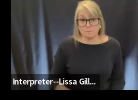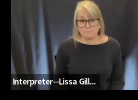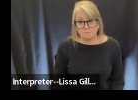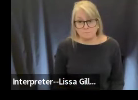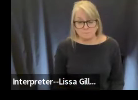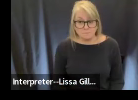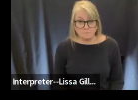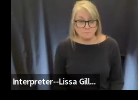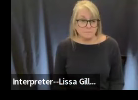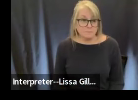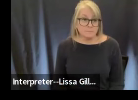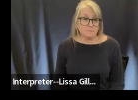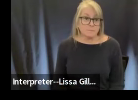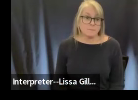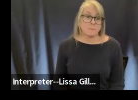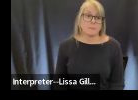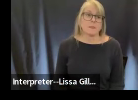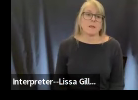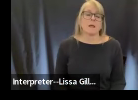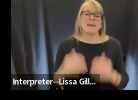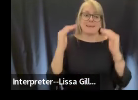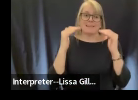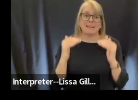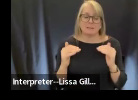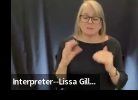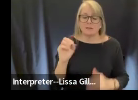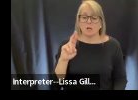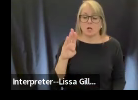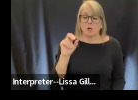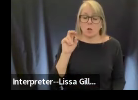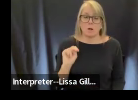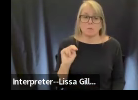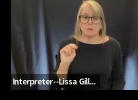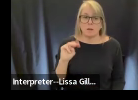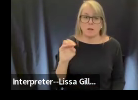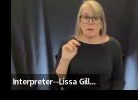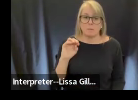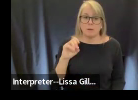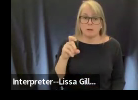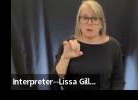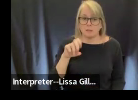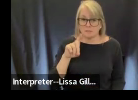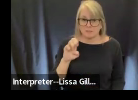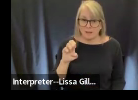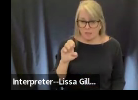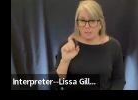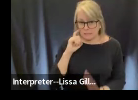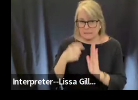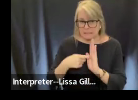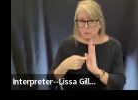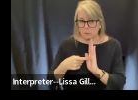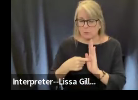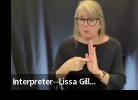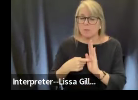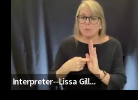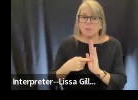225-925-4911. So then next, carbon monoxide detectors. This is not something that we have traditionally talked about as it pertains to the way we talk